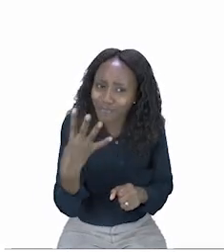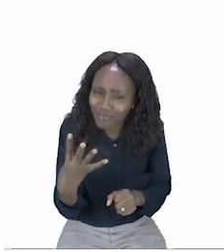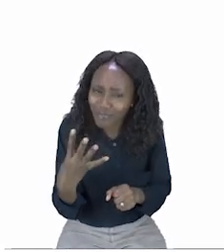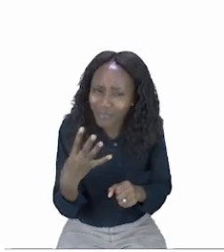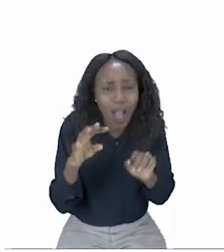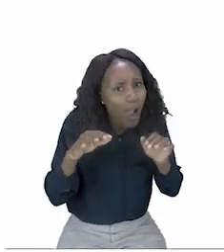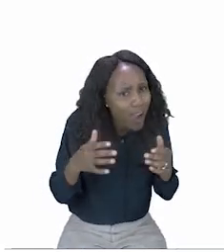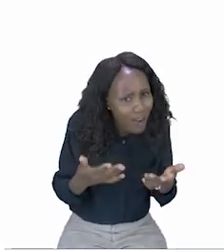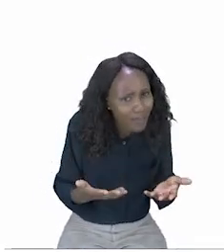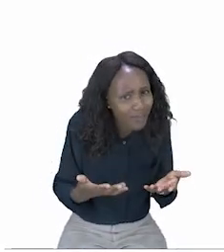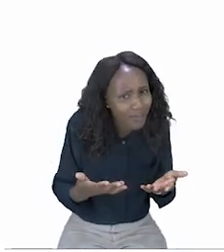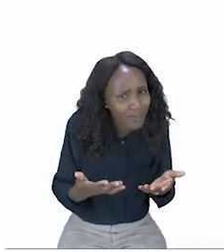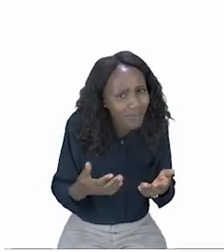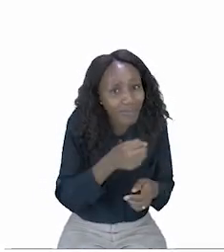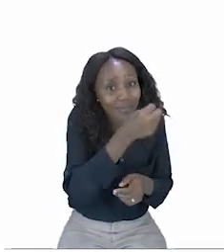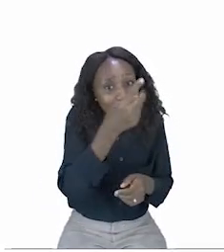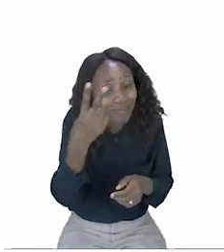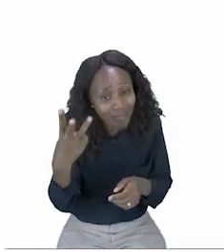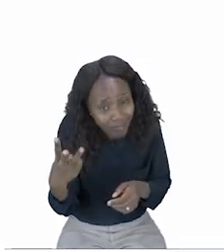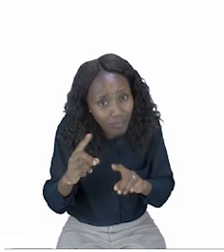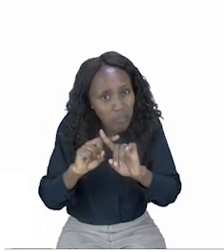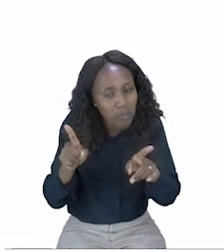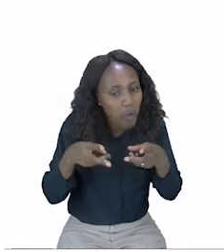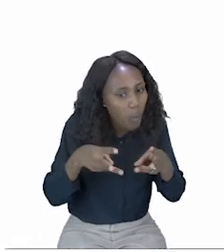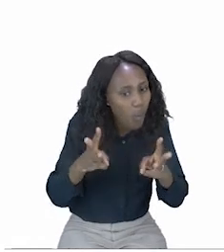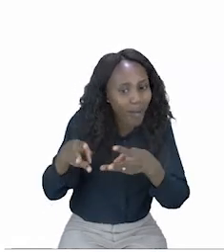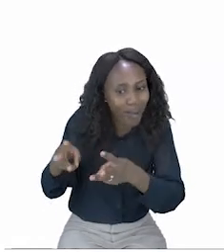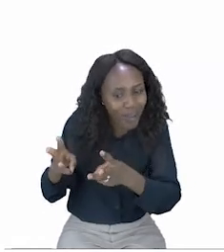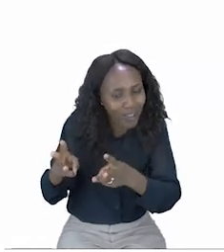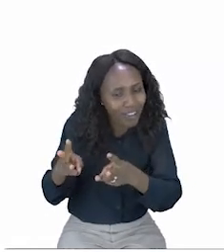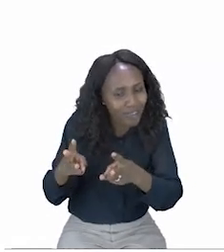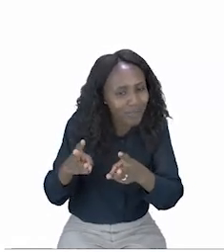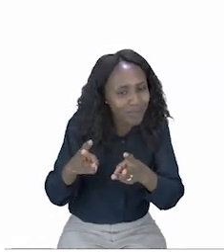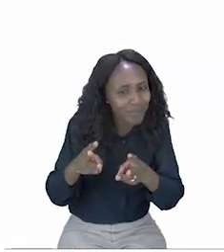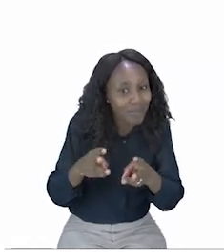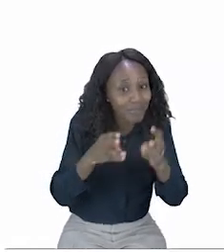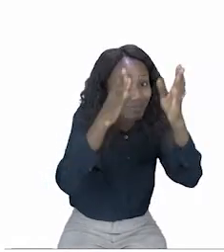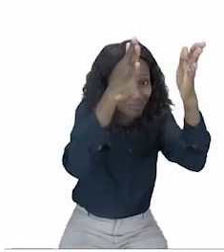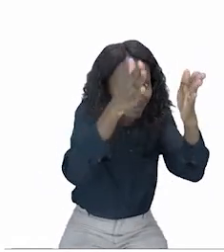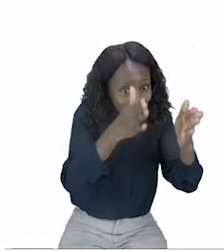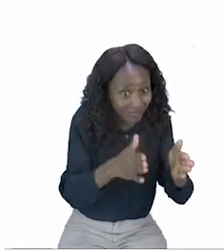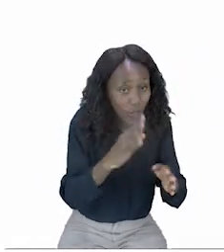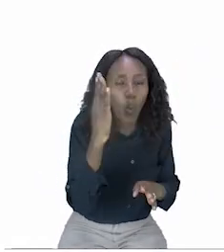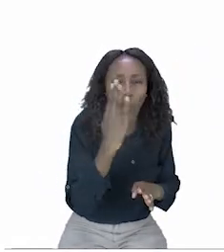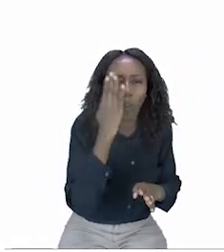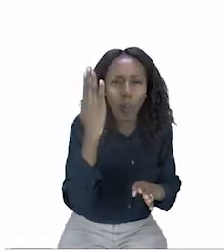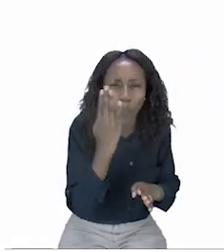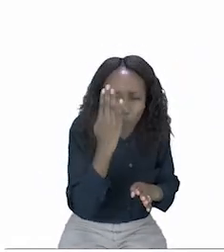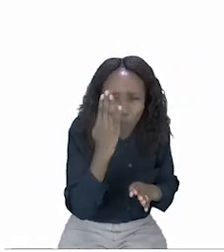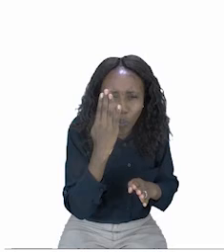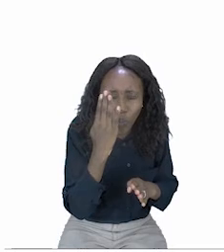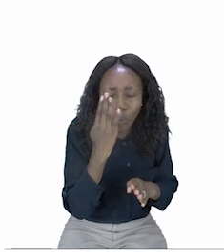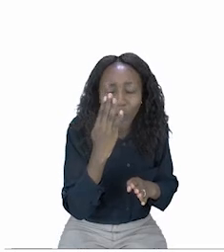this time we're going to count in different ways. The first column that you can see in blue is asking us